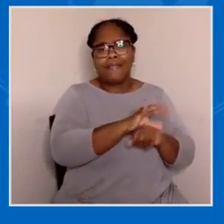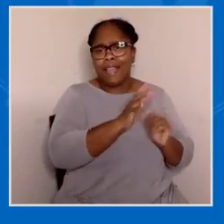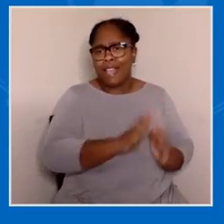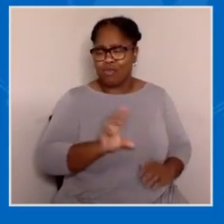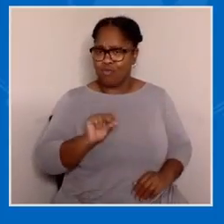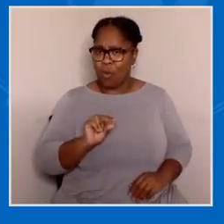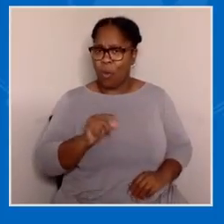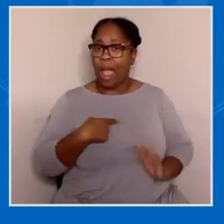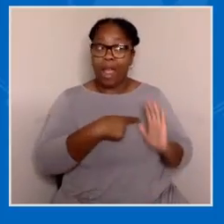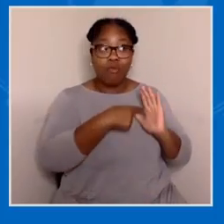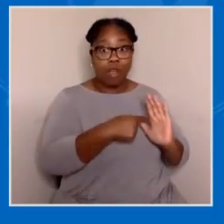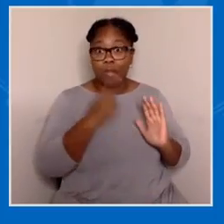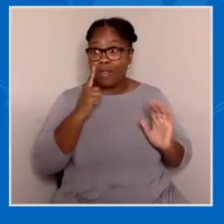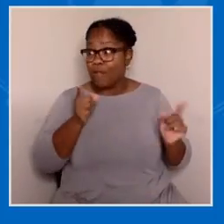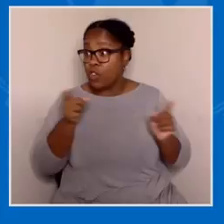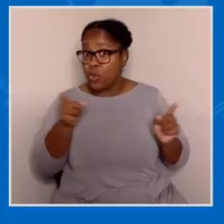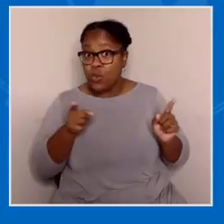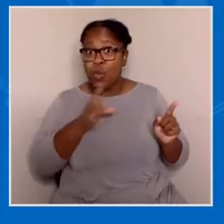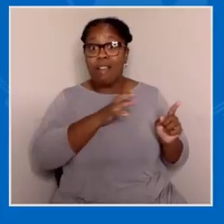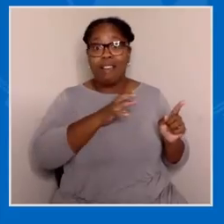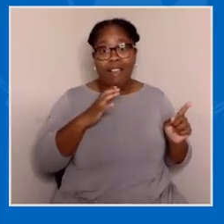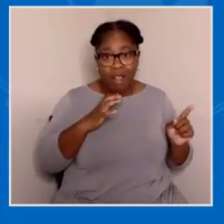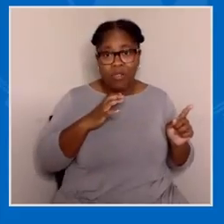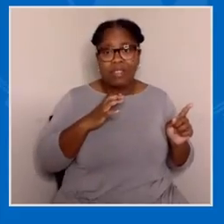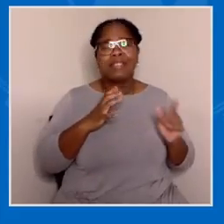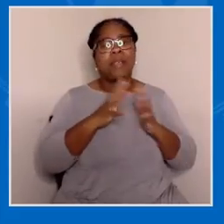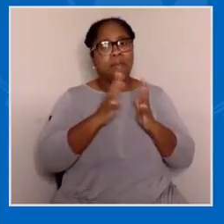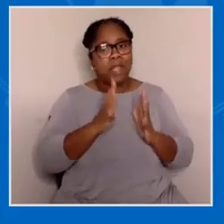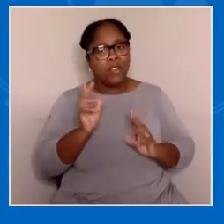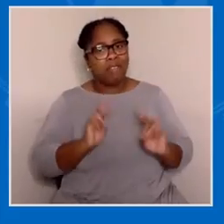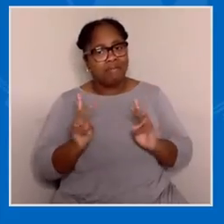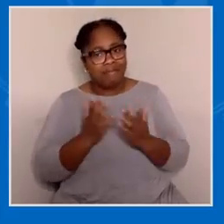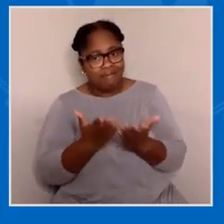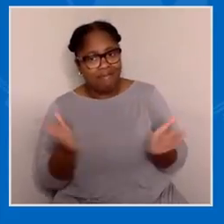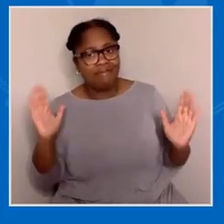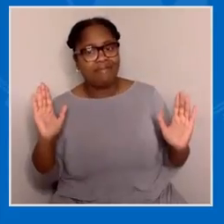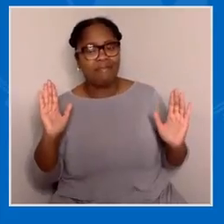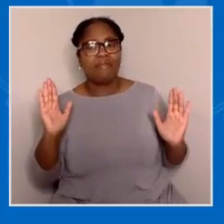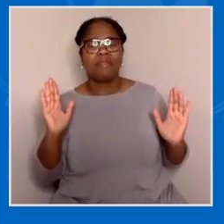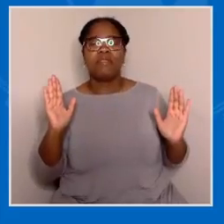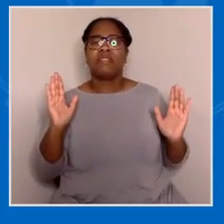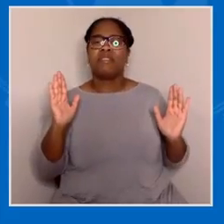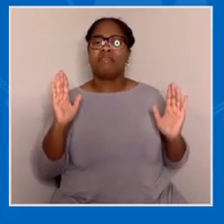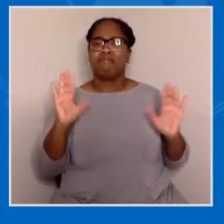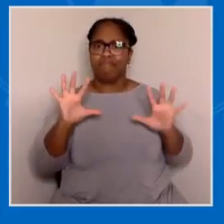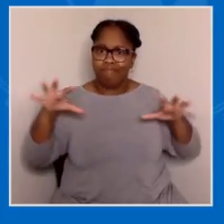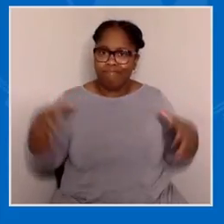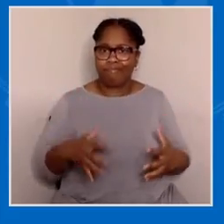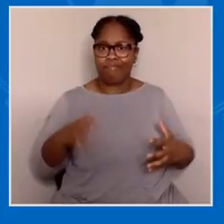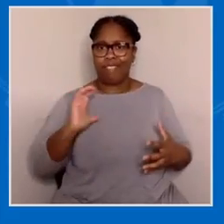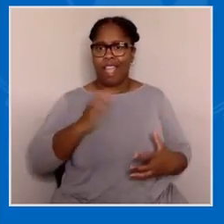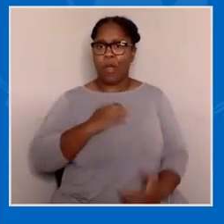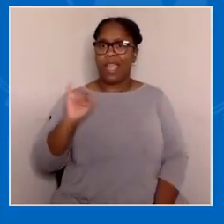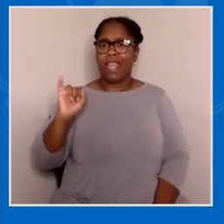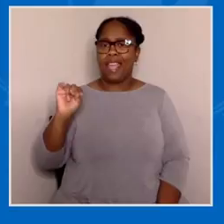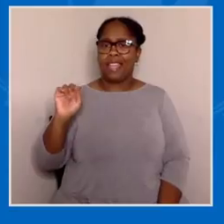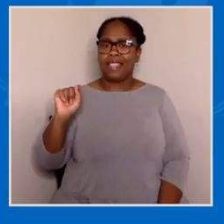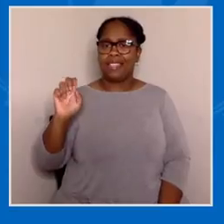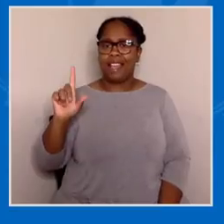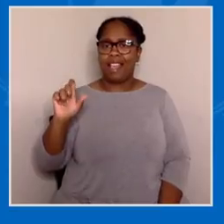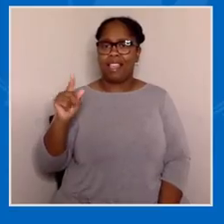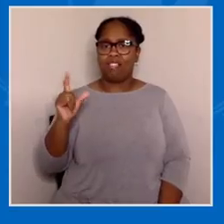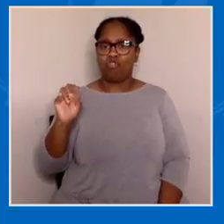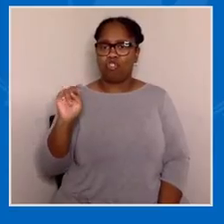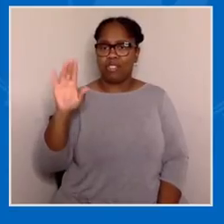you Congress and the American public, the patriots who comprise our intelligence community.